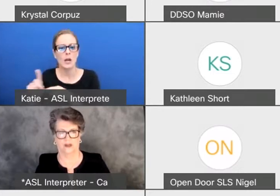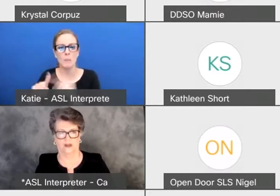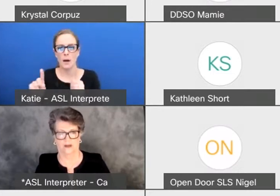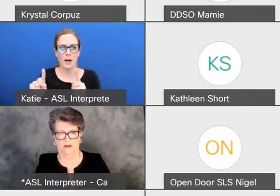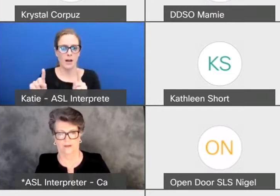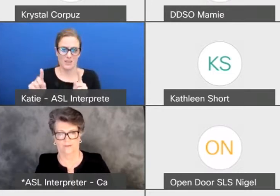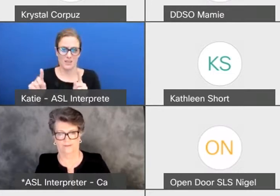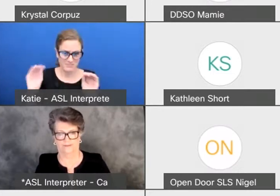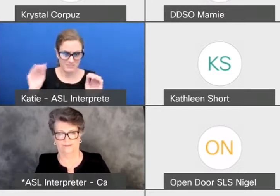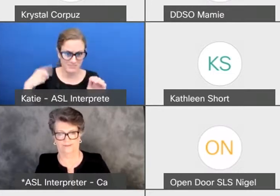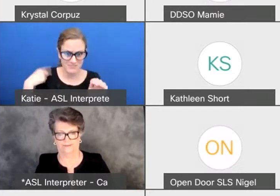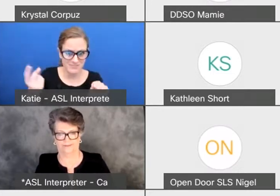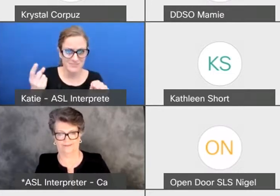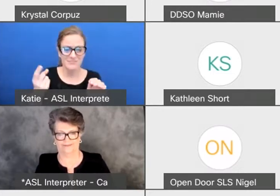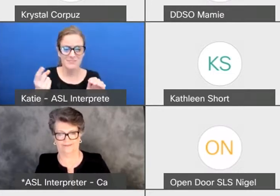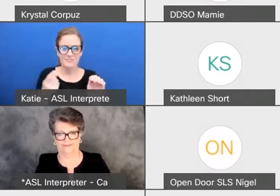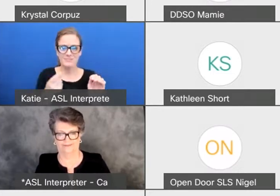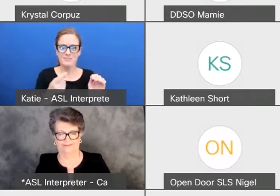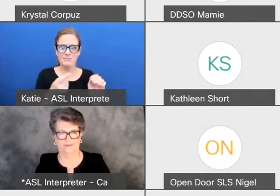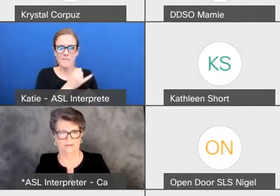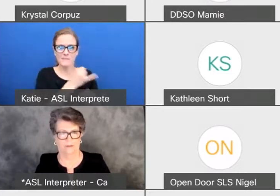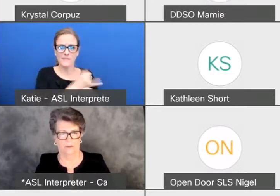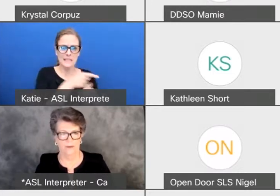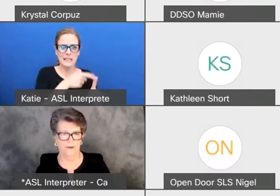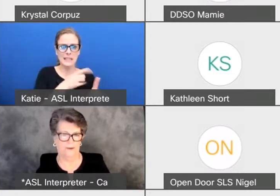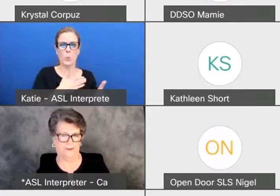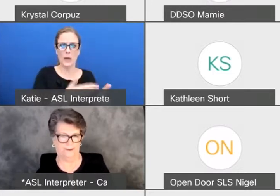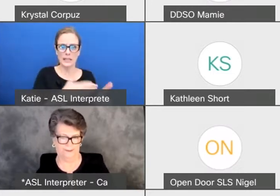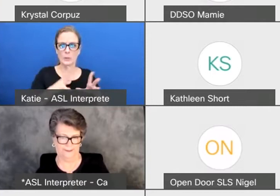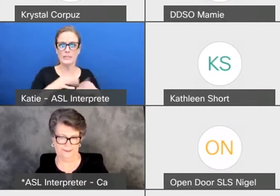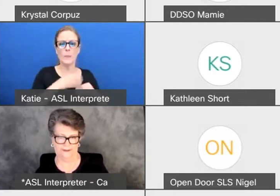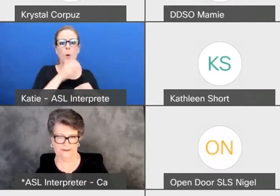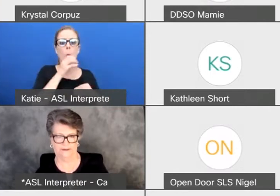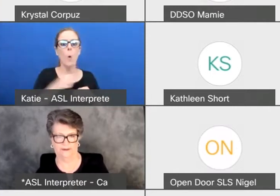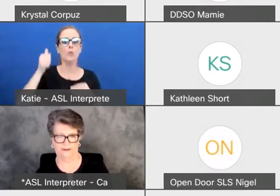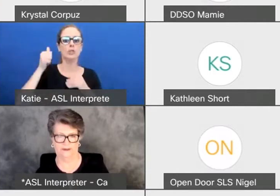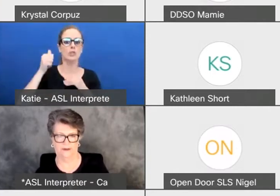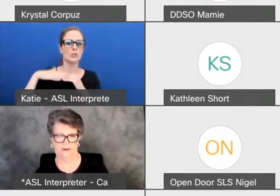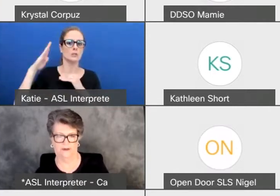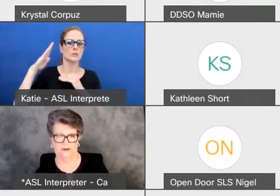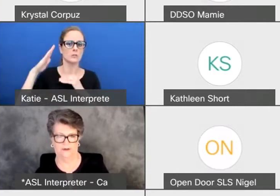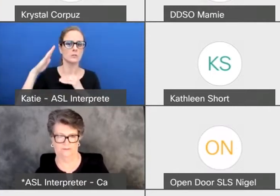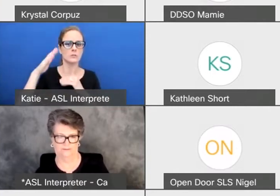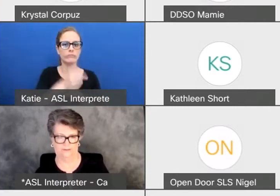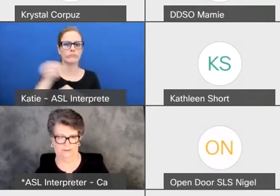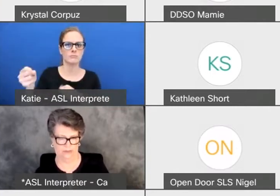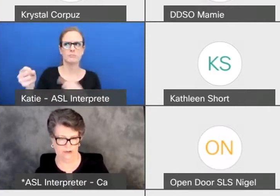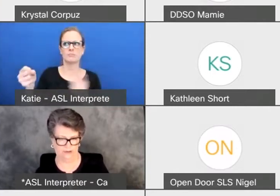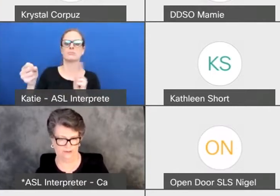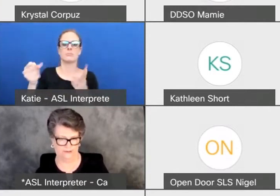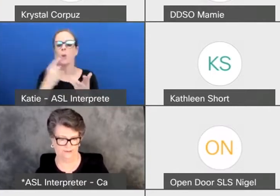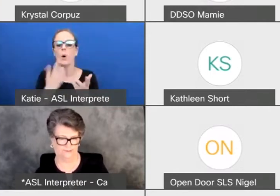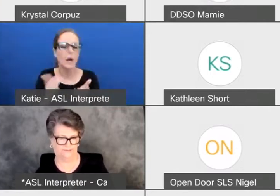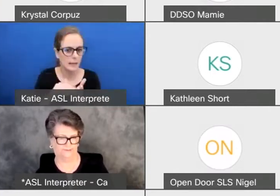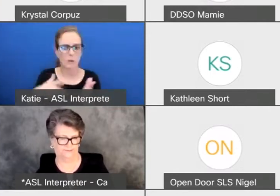had facilities that would be willing to take the older ones in our areas, especially. So again, very